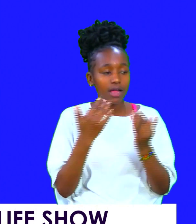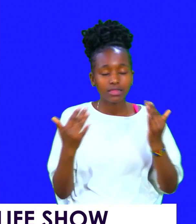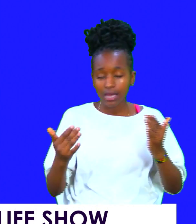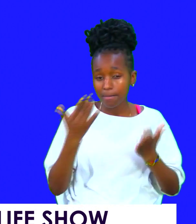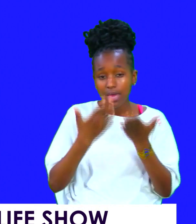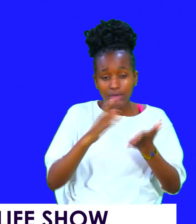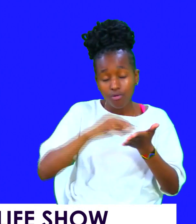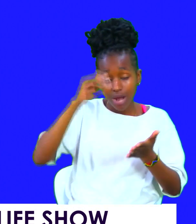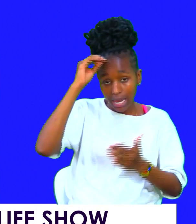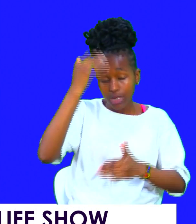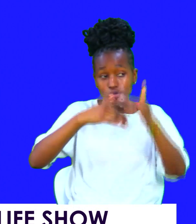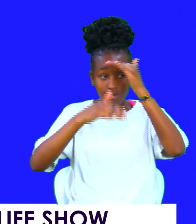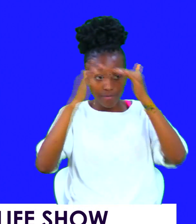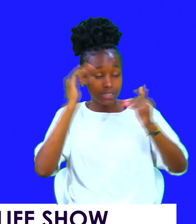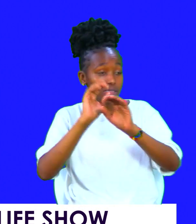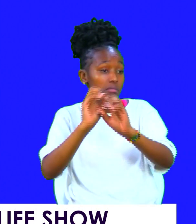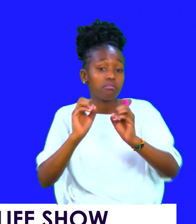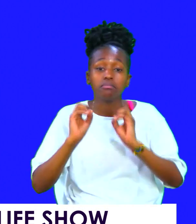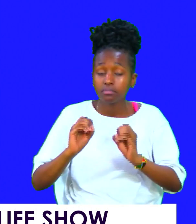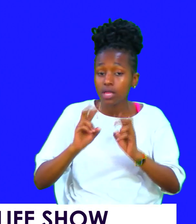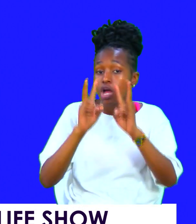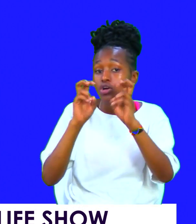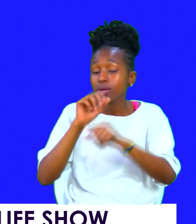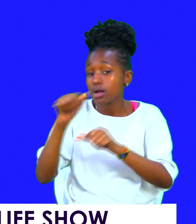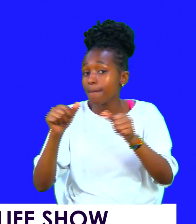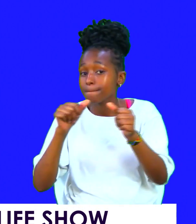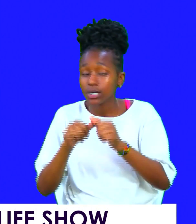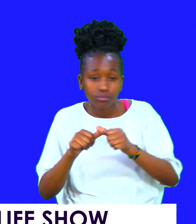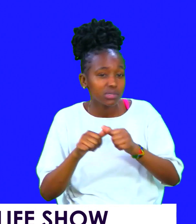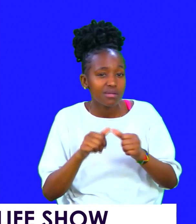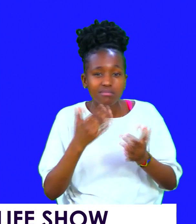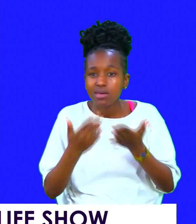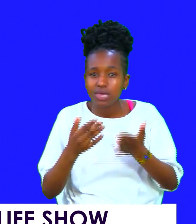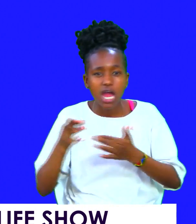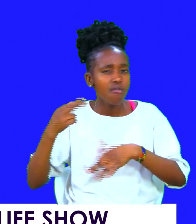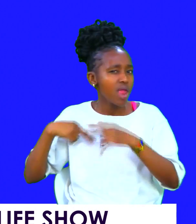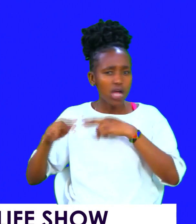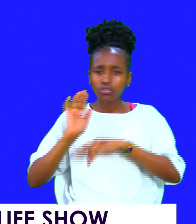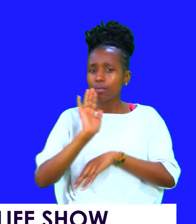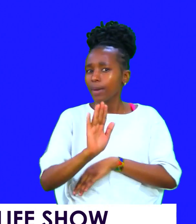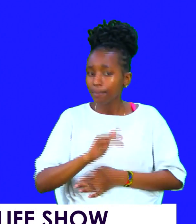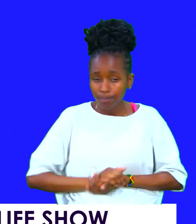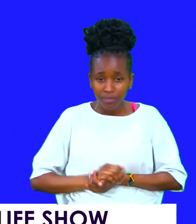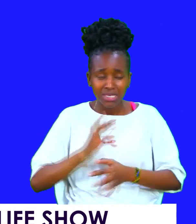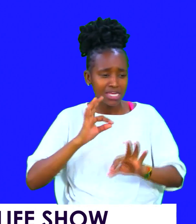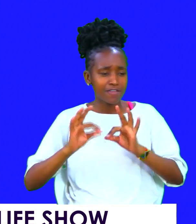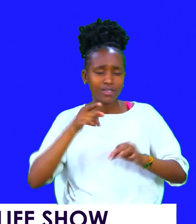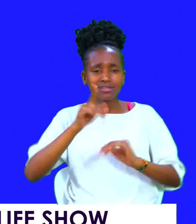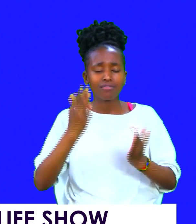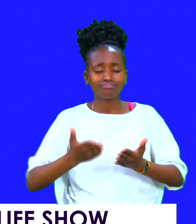your universities. Issues like how to react when you've been lifted to